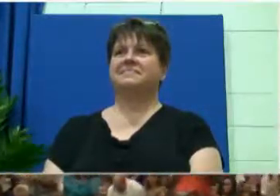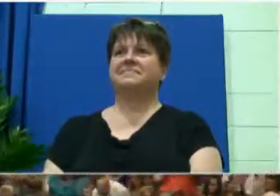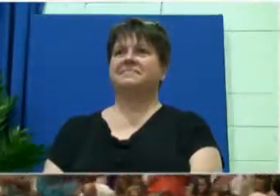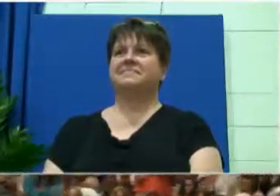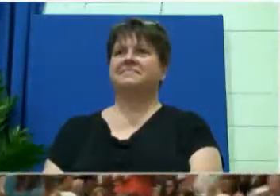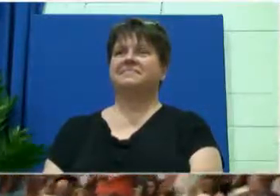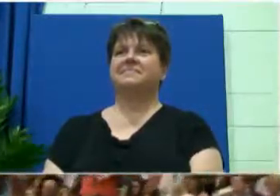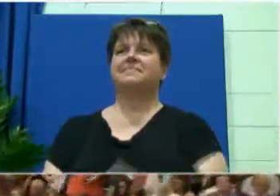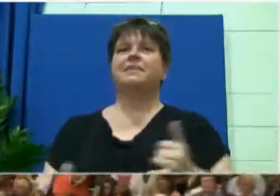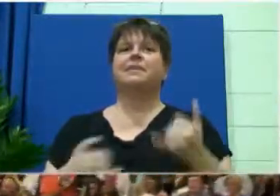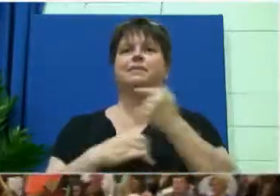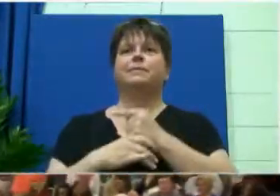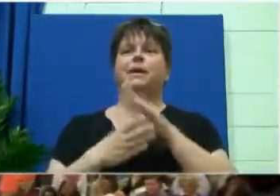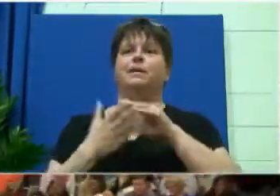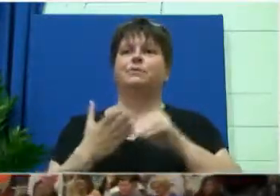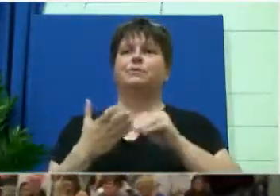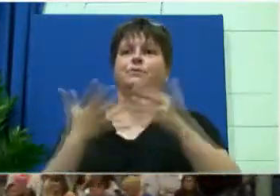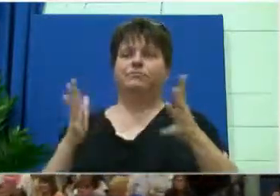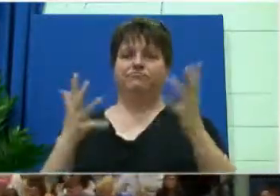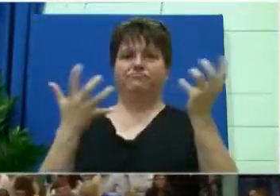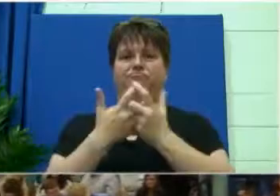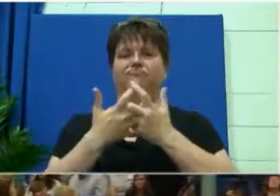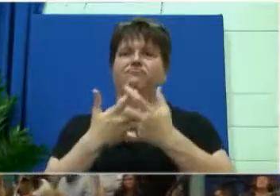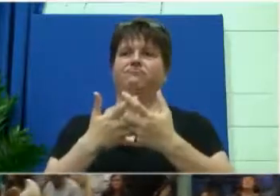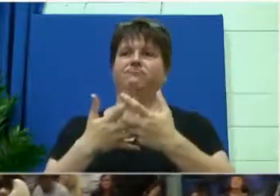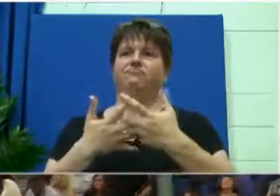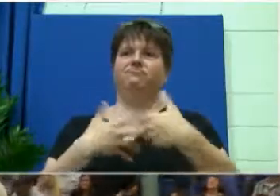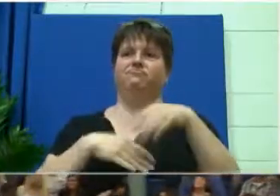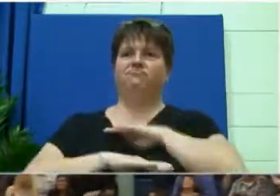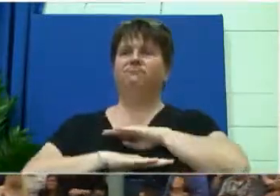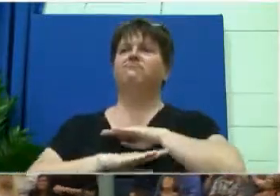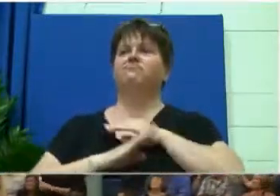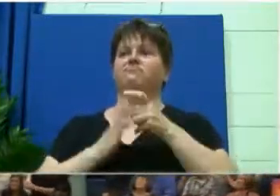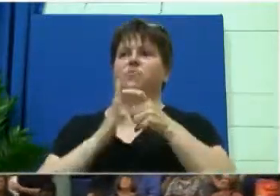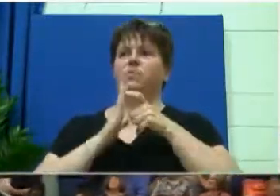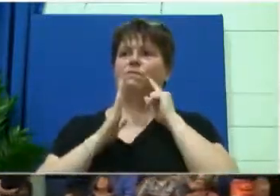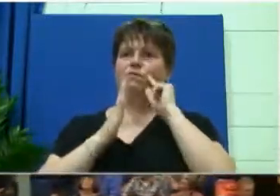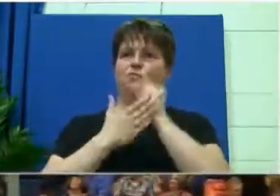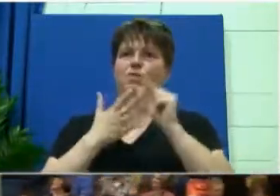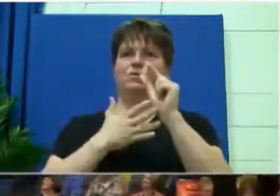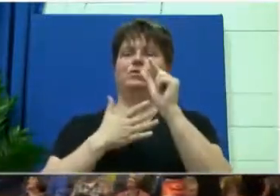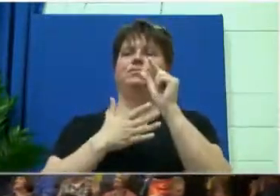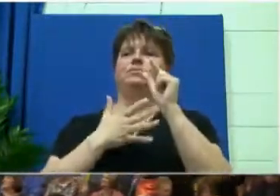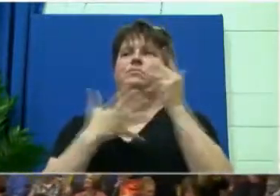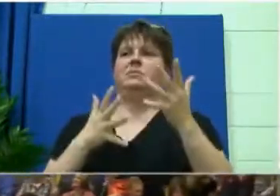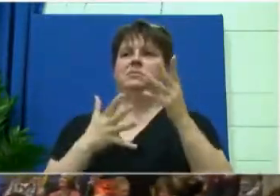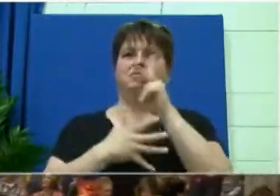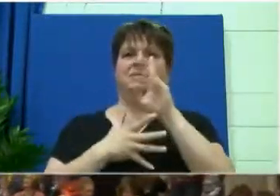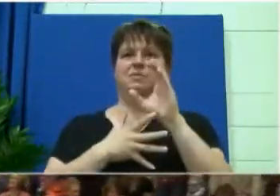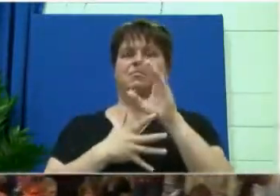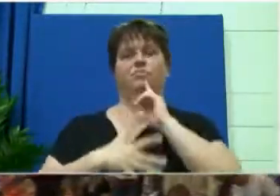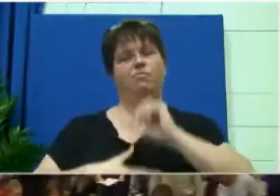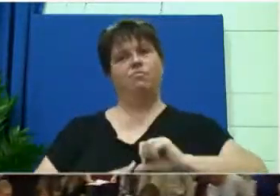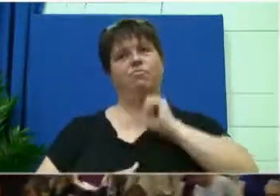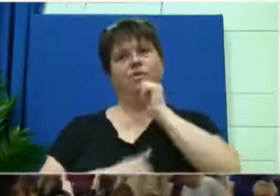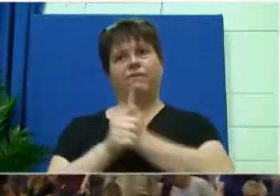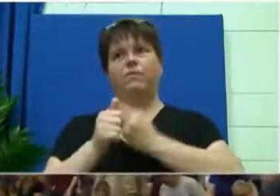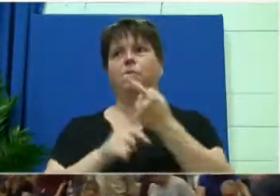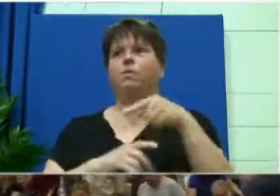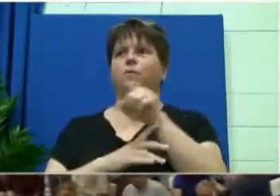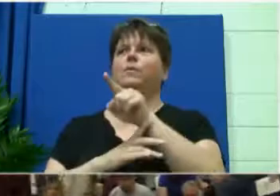Well, today, students, you have met the requirements for graduation at Kaskaskia College. We're very proud of each one of